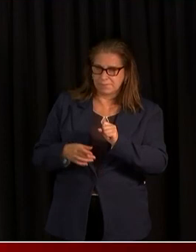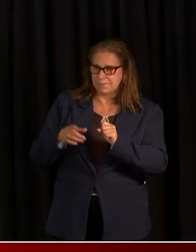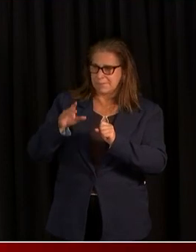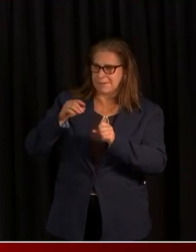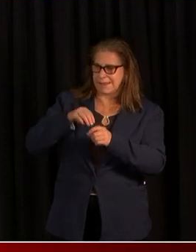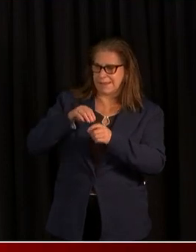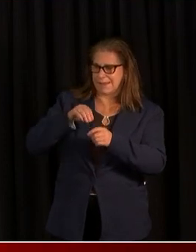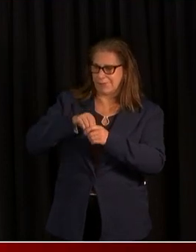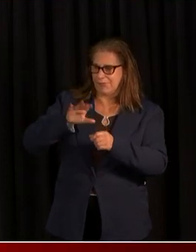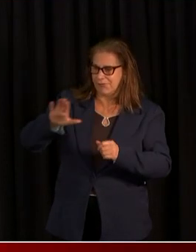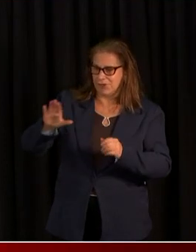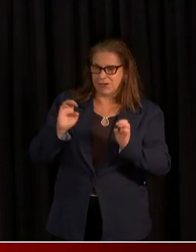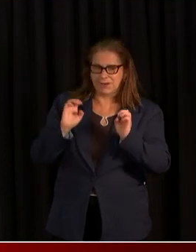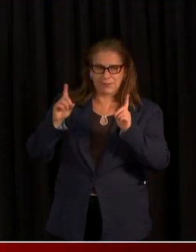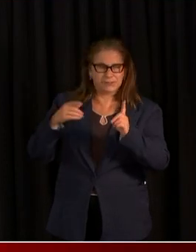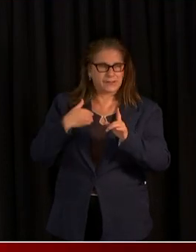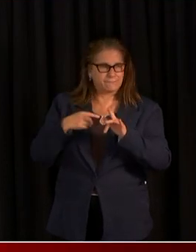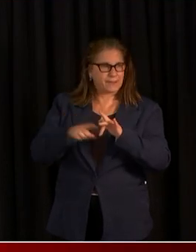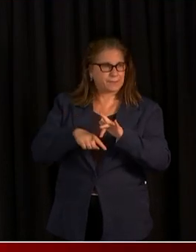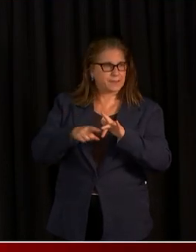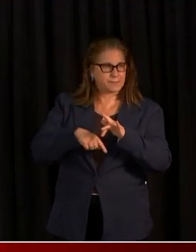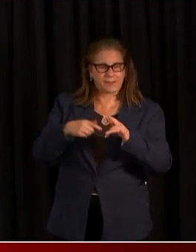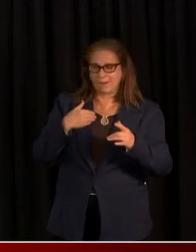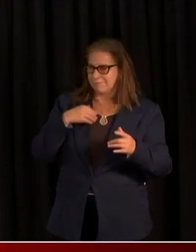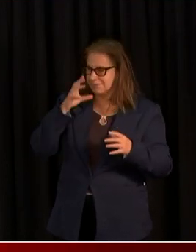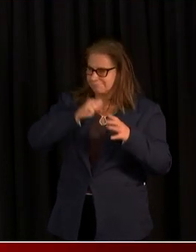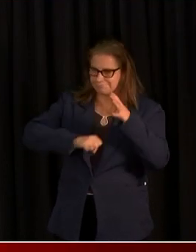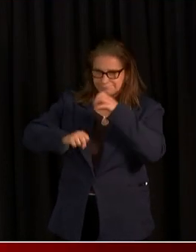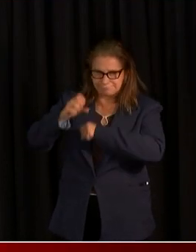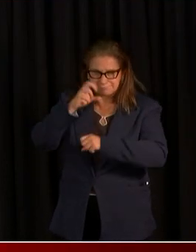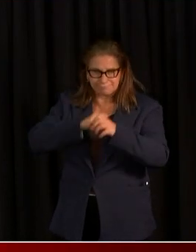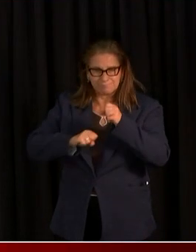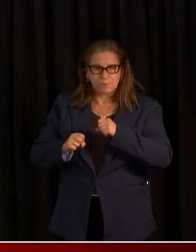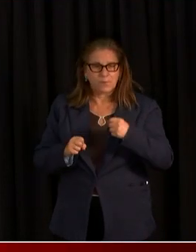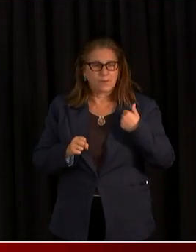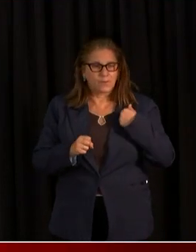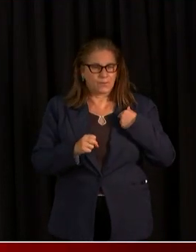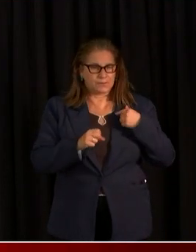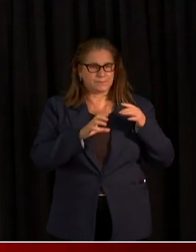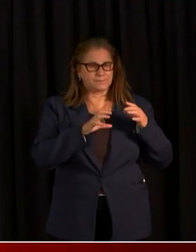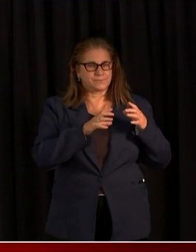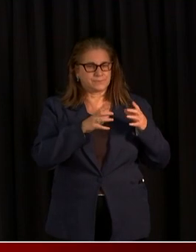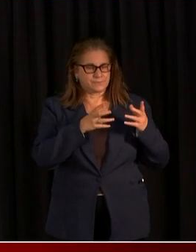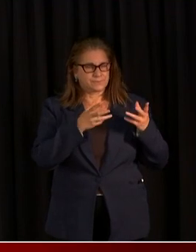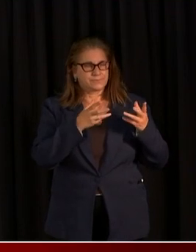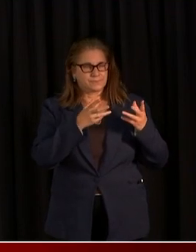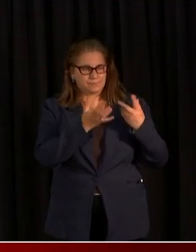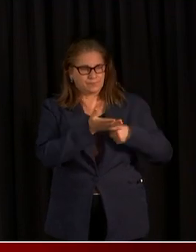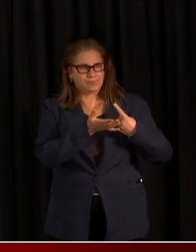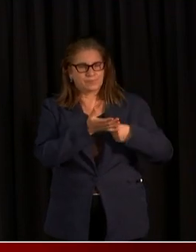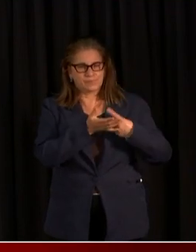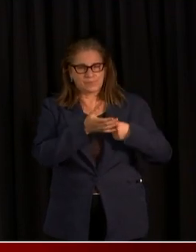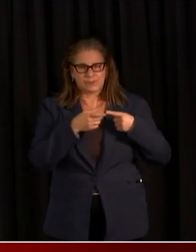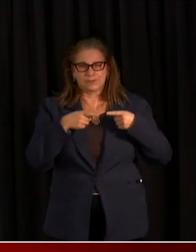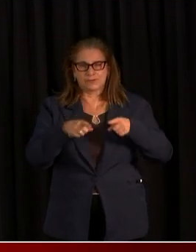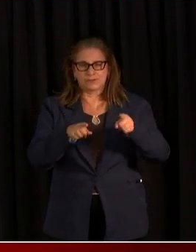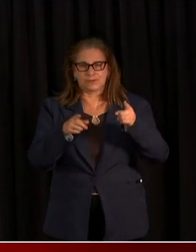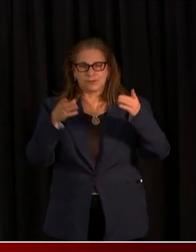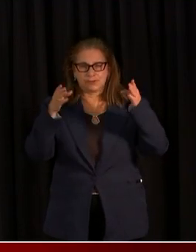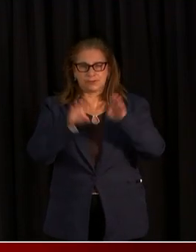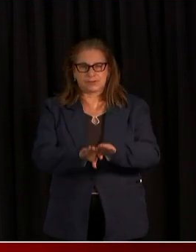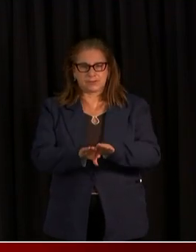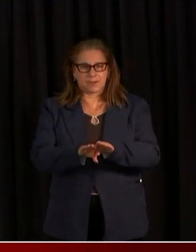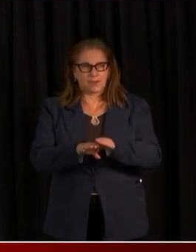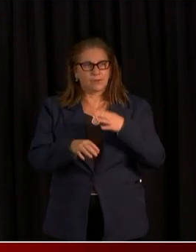educational access. And that is why we spent a lot of time during the shutdown of the schools in March,